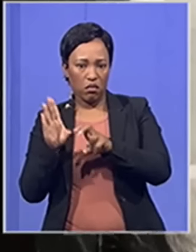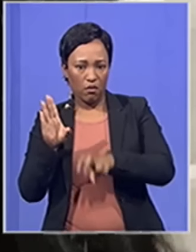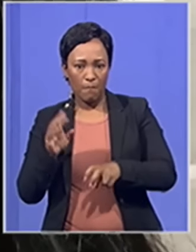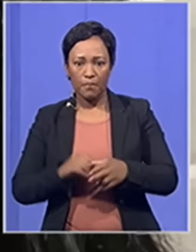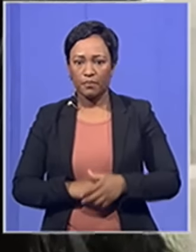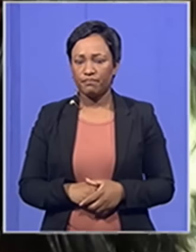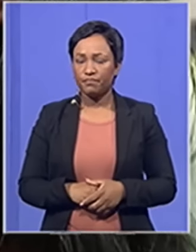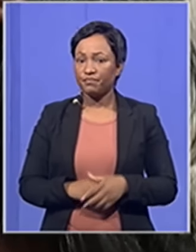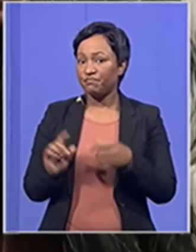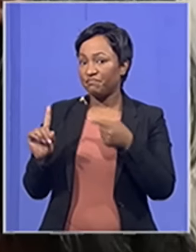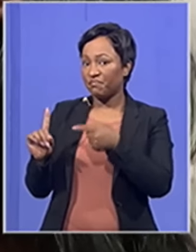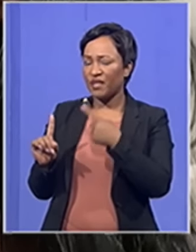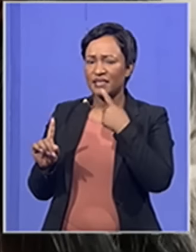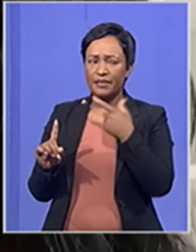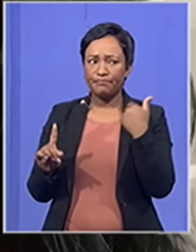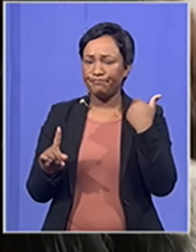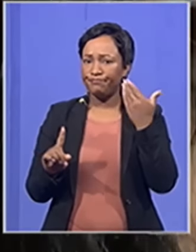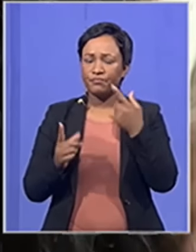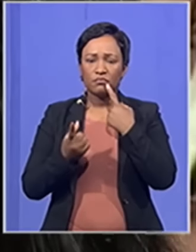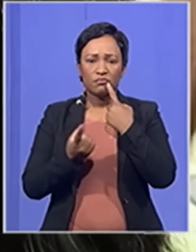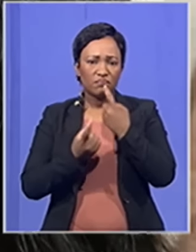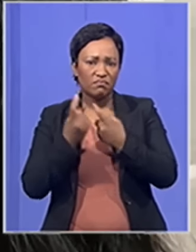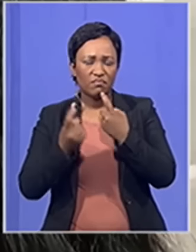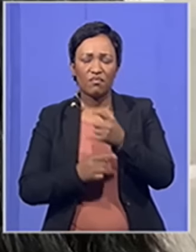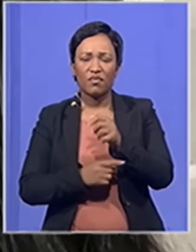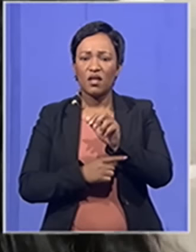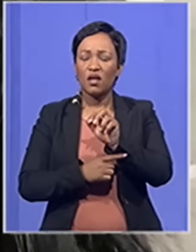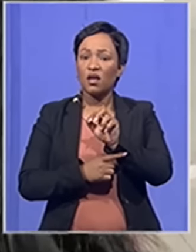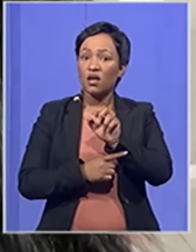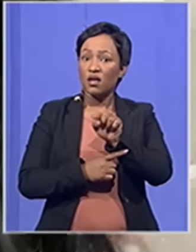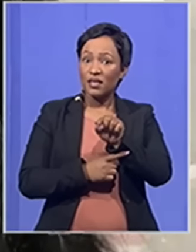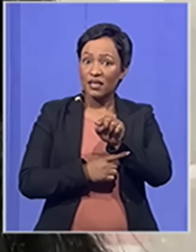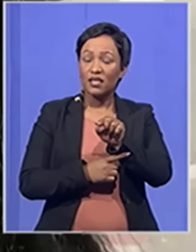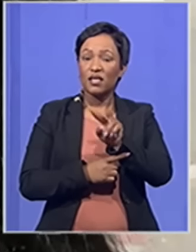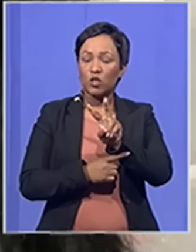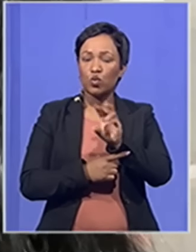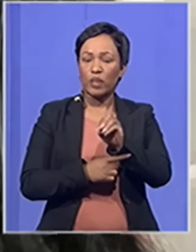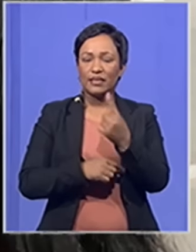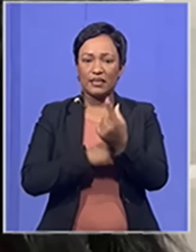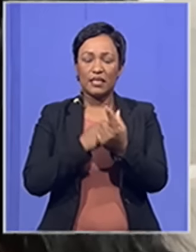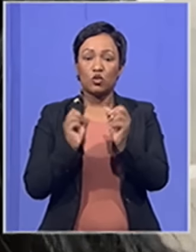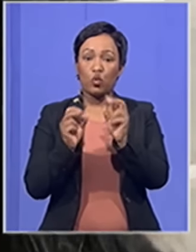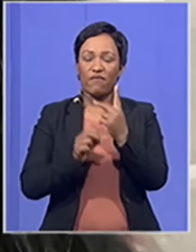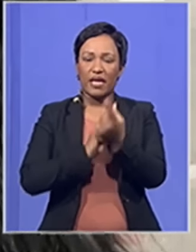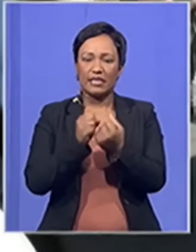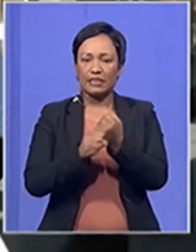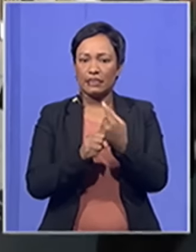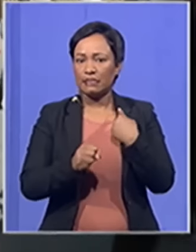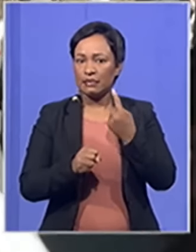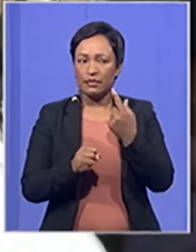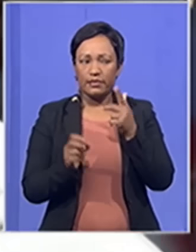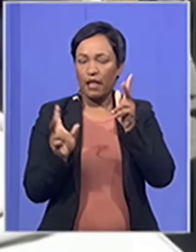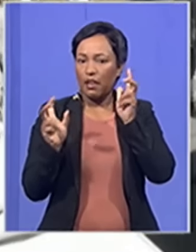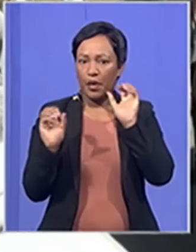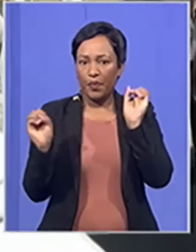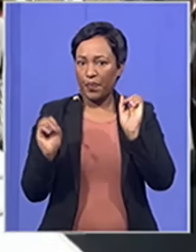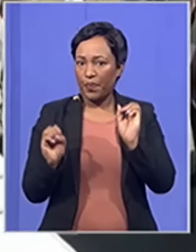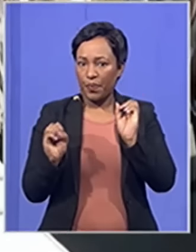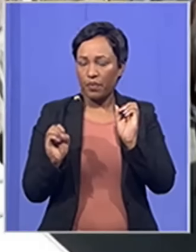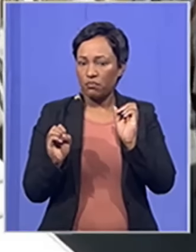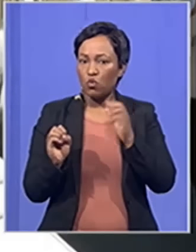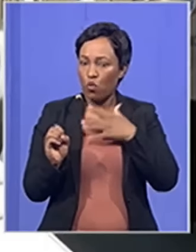reditseng dingongorego tsa rona mo dingwageng di le 12 ke ka mo re batlang gore mopresidente a tsamaye. Ke akanya